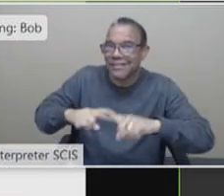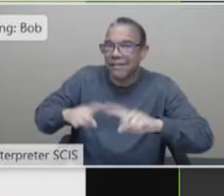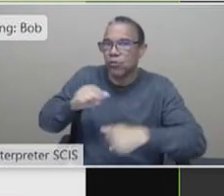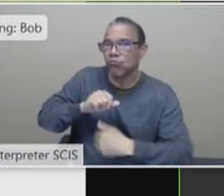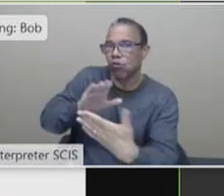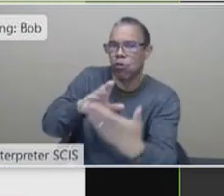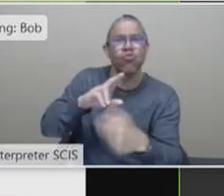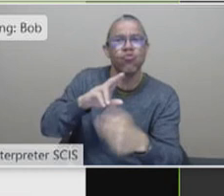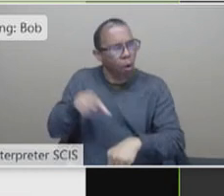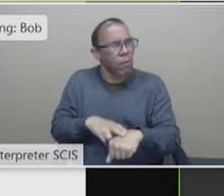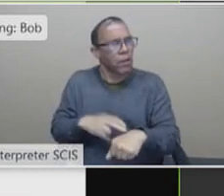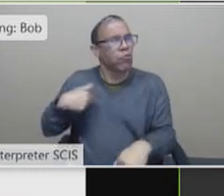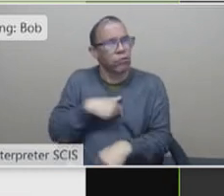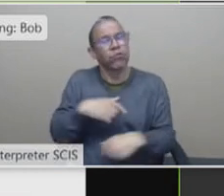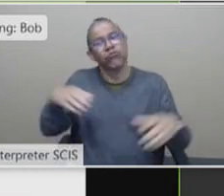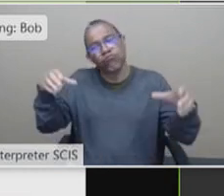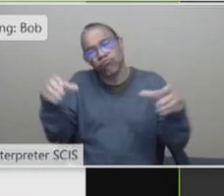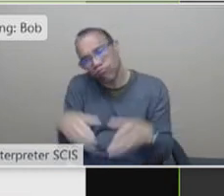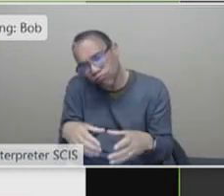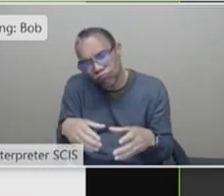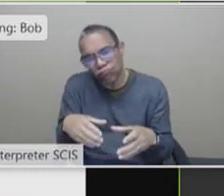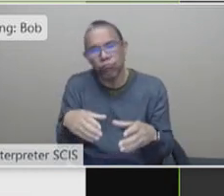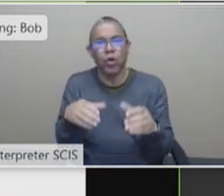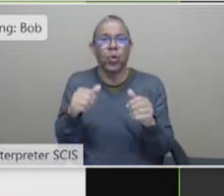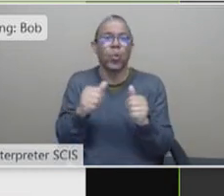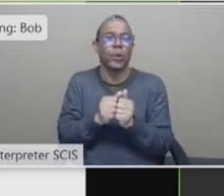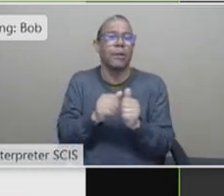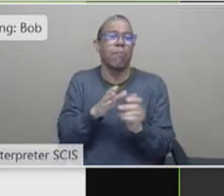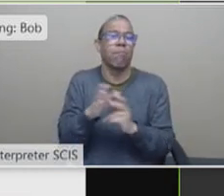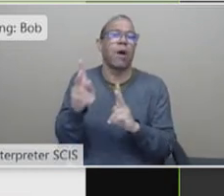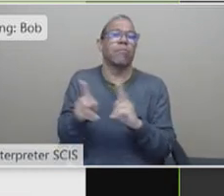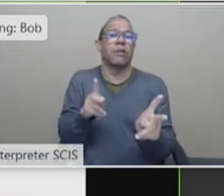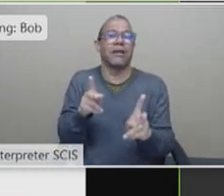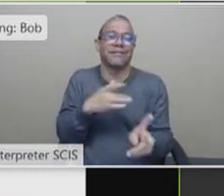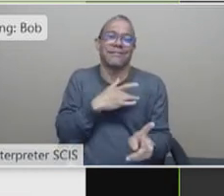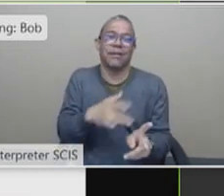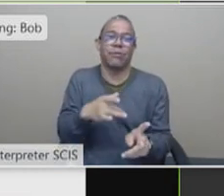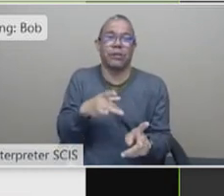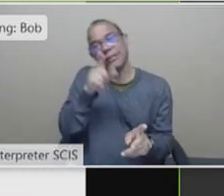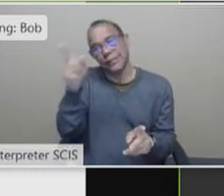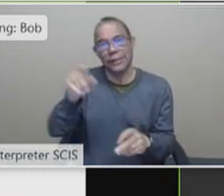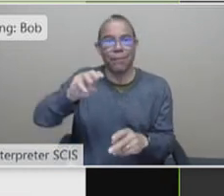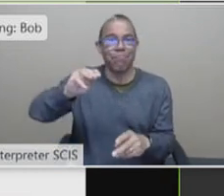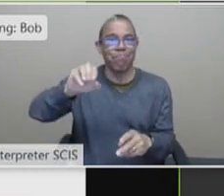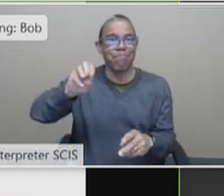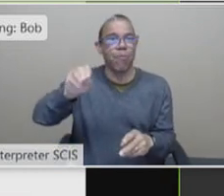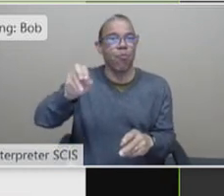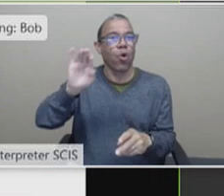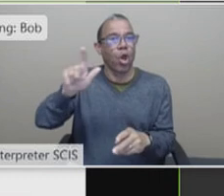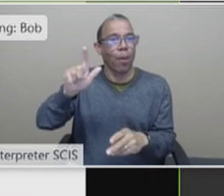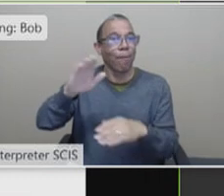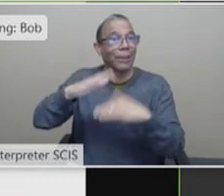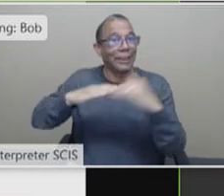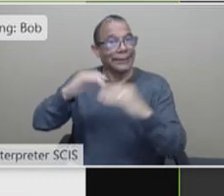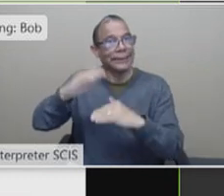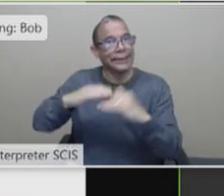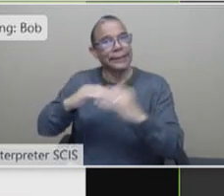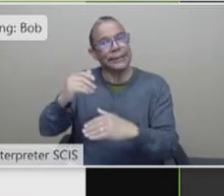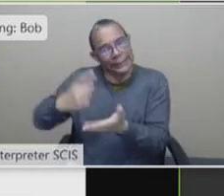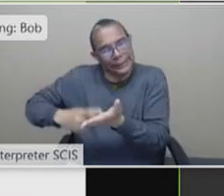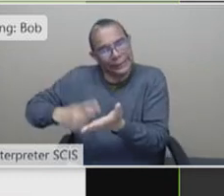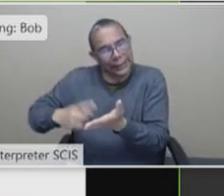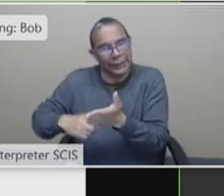year, we would be getting together in public, of course, usually at the War Memorial Building to go over the plan for fiscal